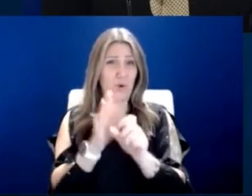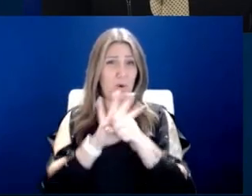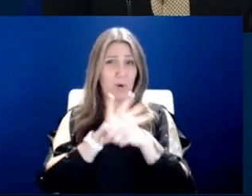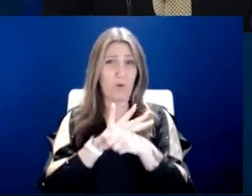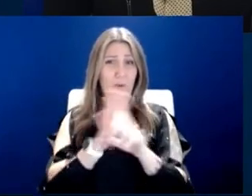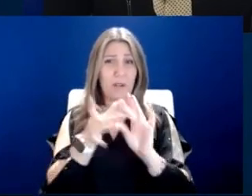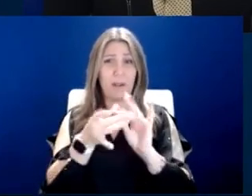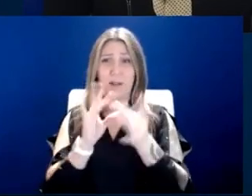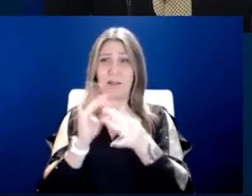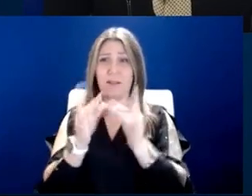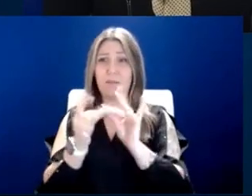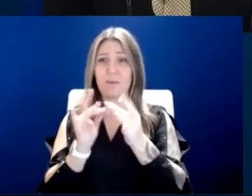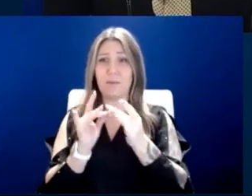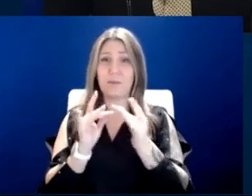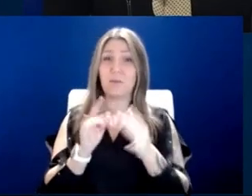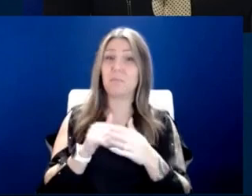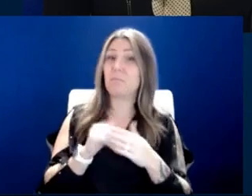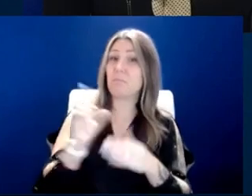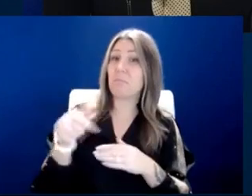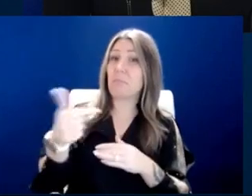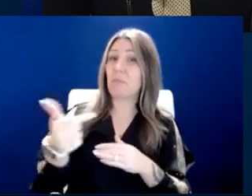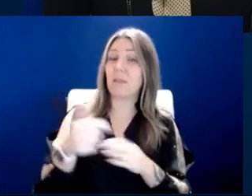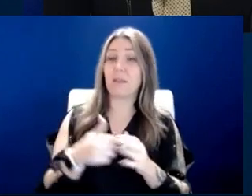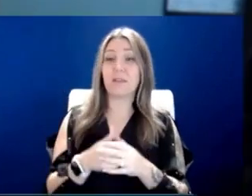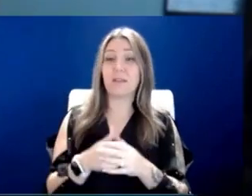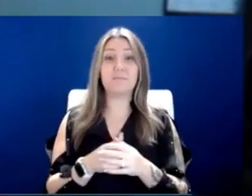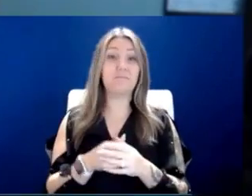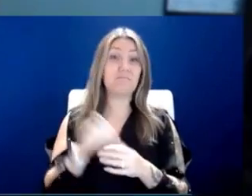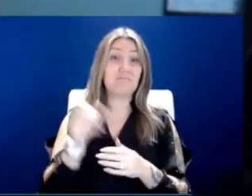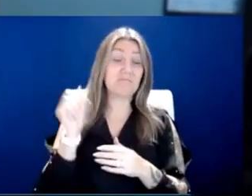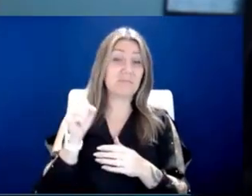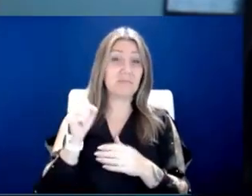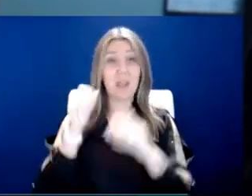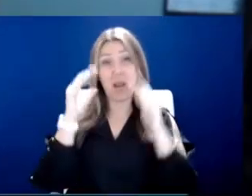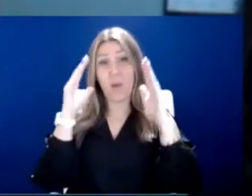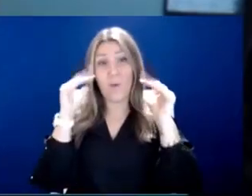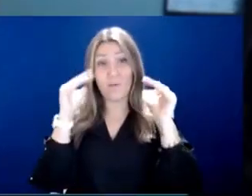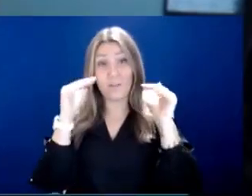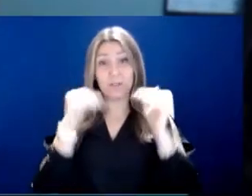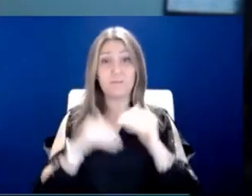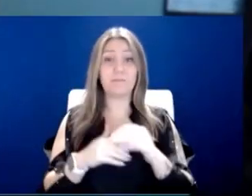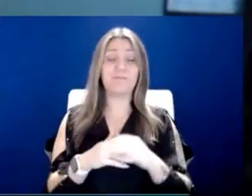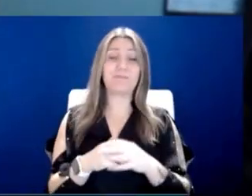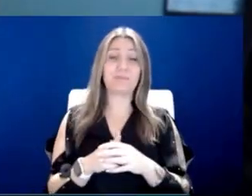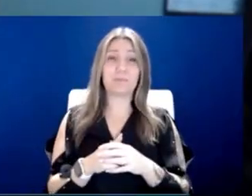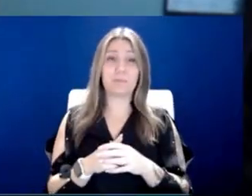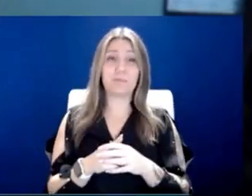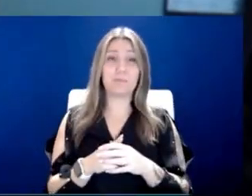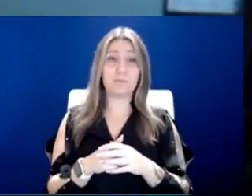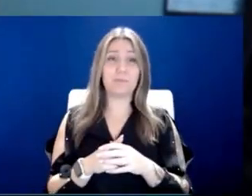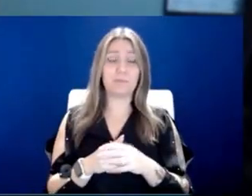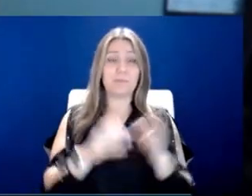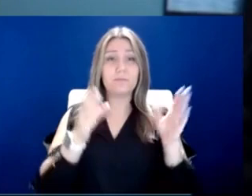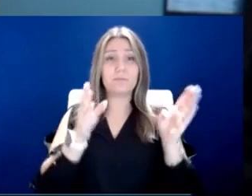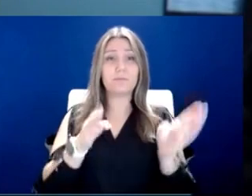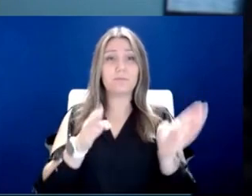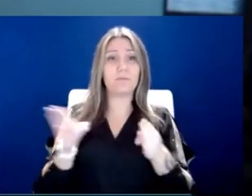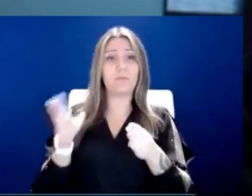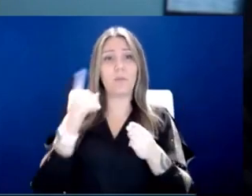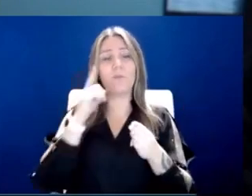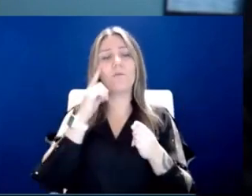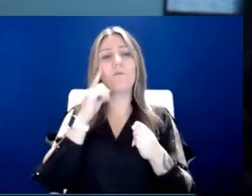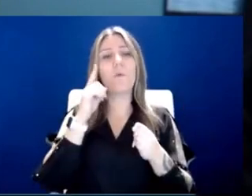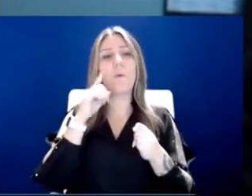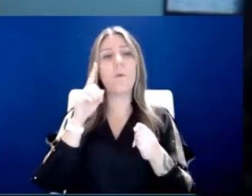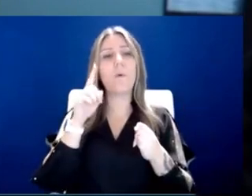Dr. Harrell, your thoughts? Yeah. So hopefully, I think, the preparation for winter was a